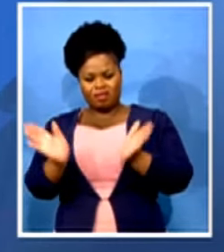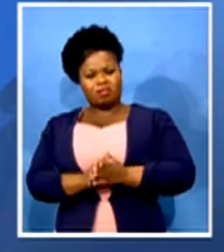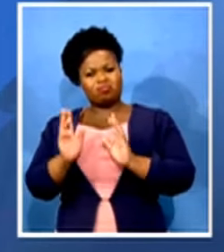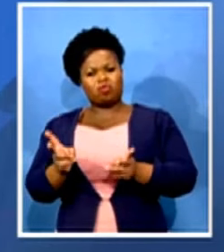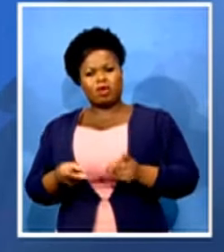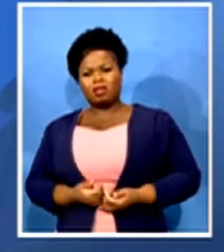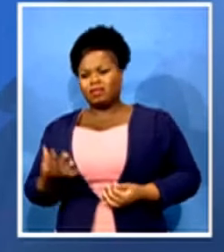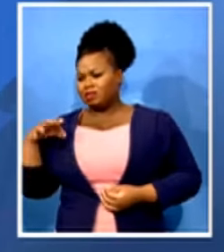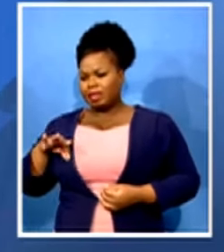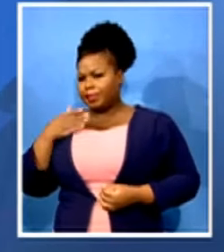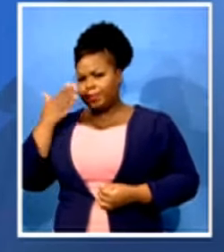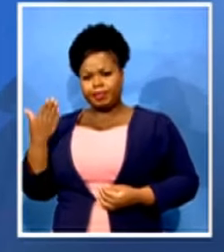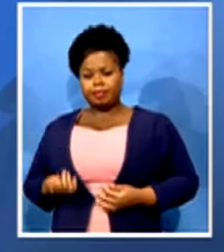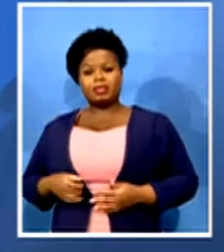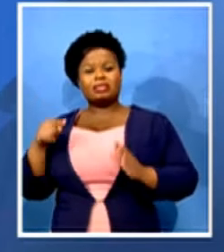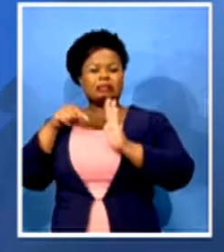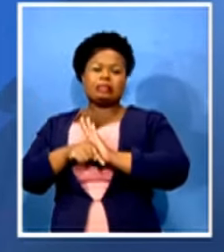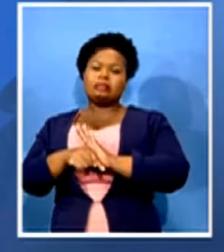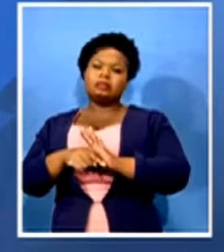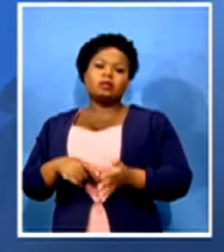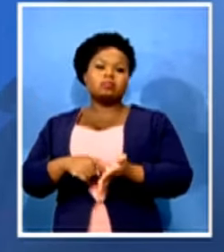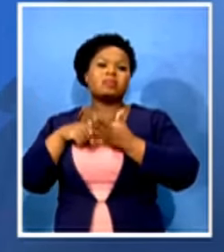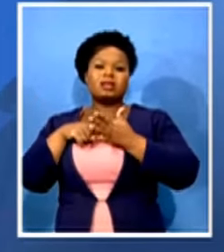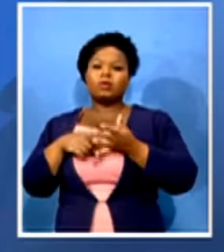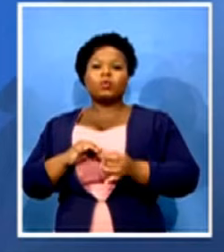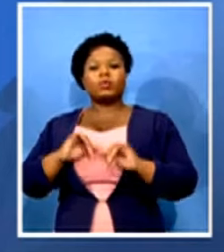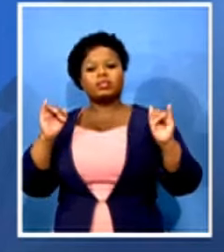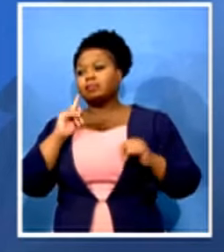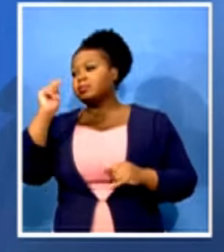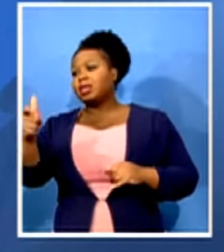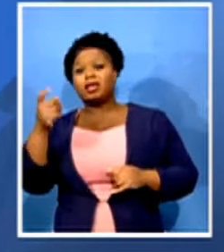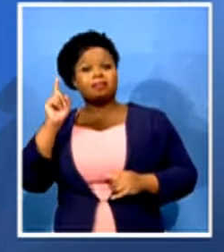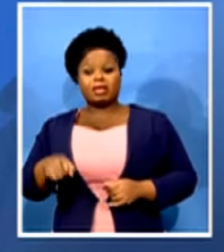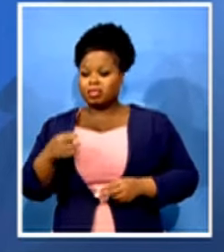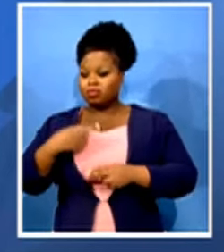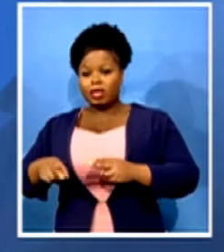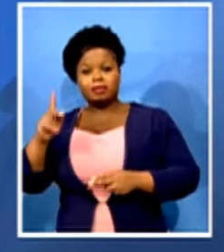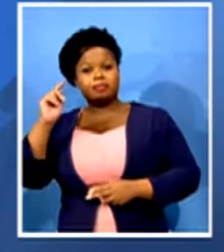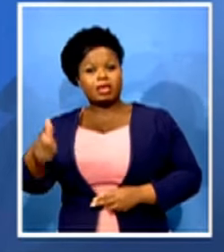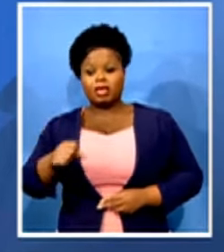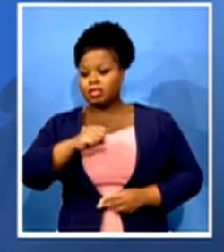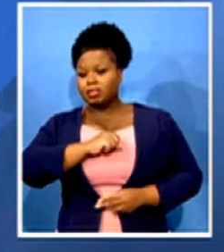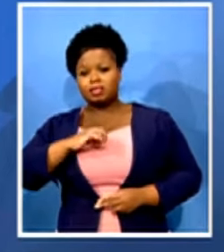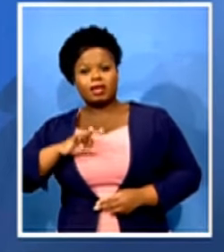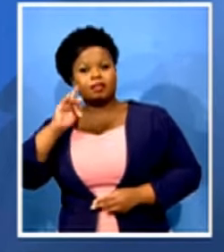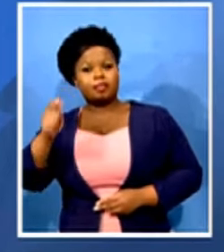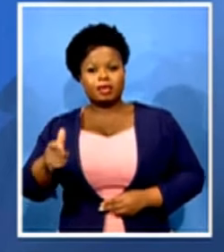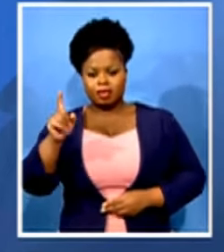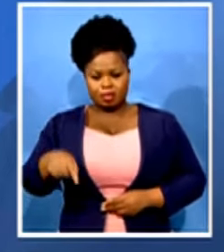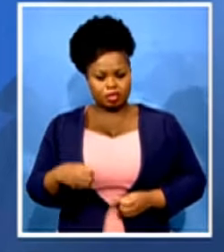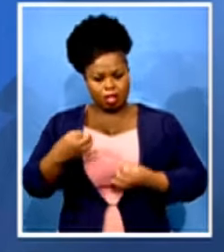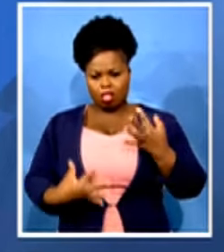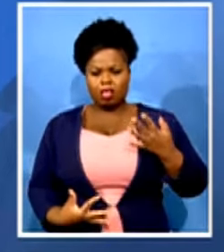mounting. We have to pay the debt. We have to pay the rent. We have to pay the loans. And there's absolutely no support from anybody, any of the